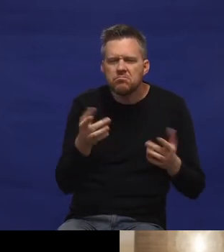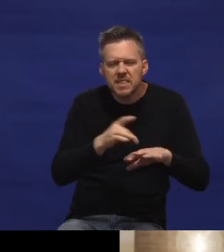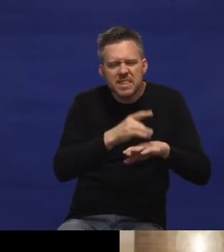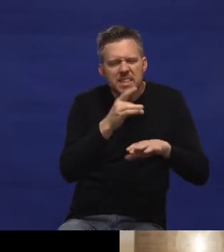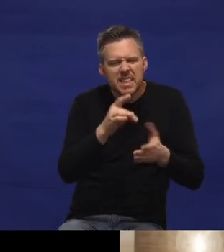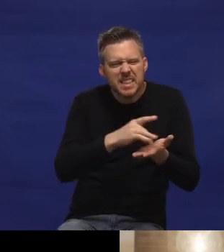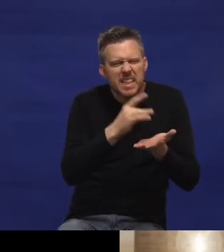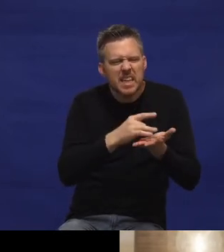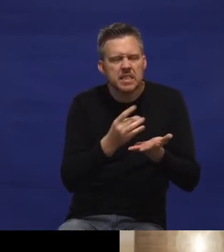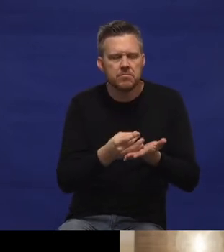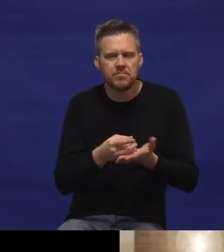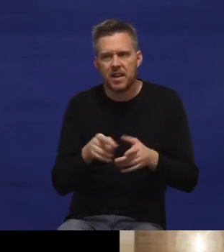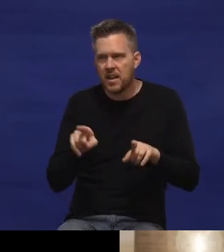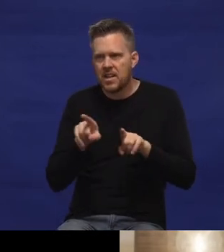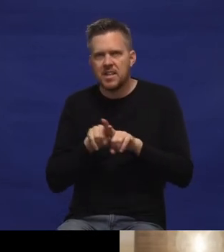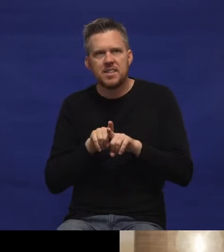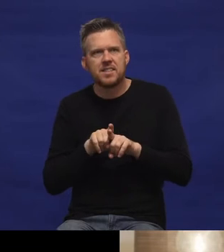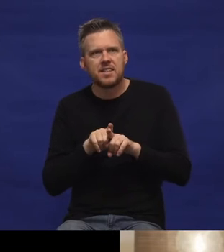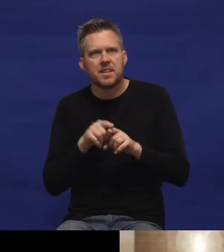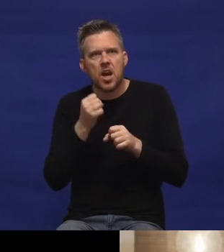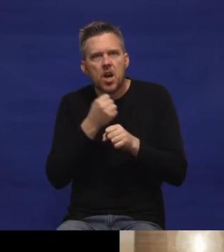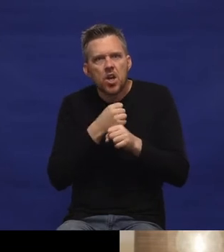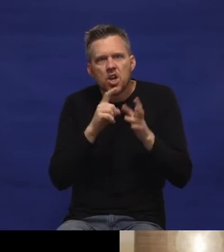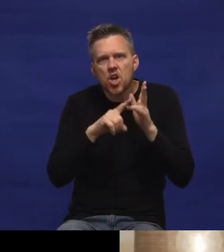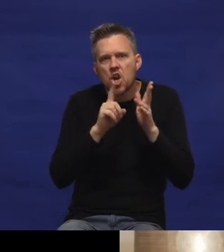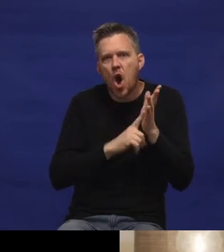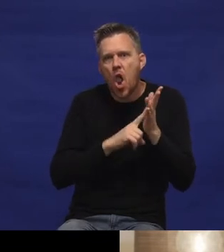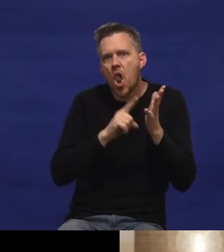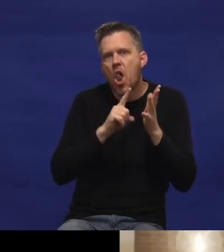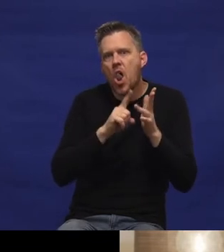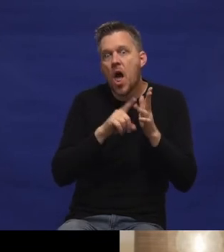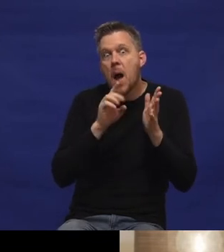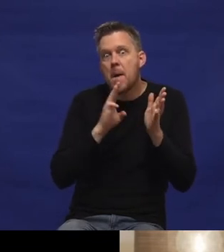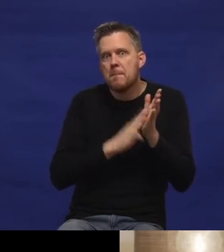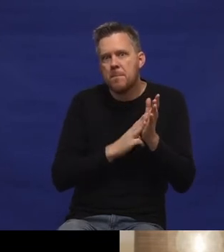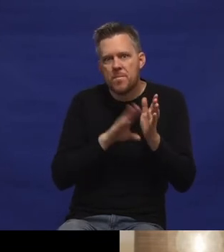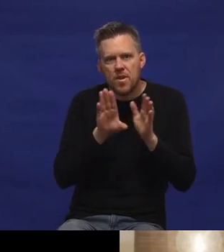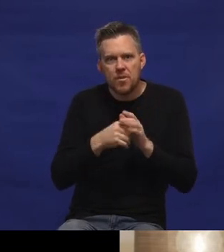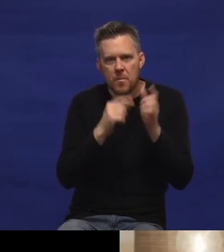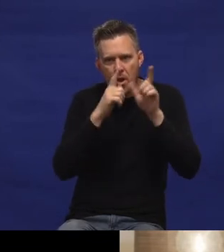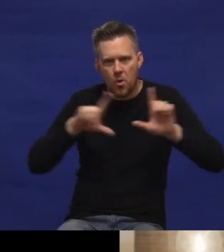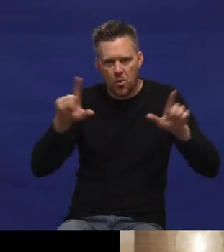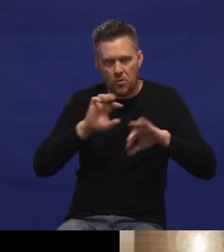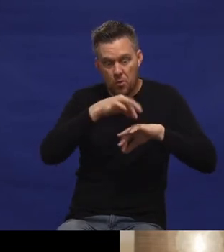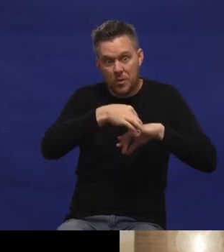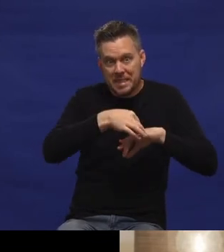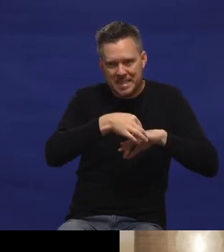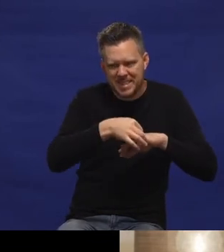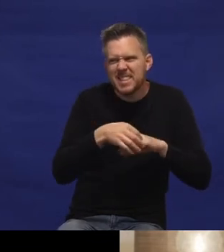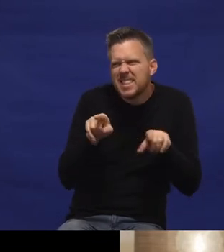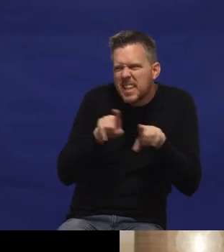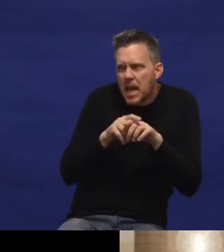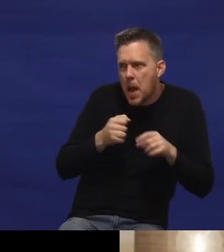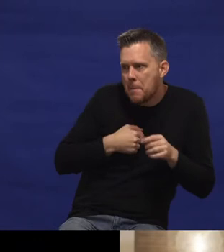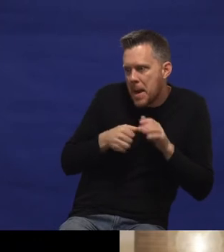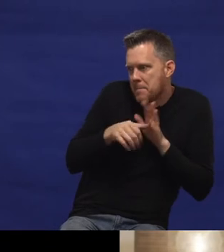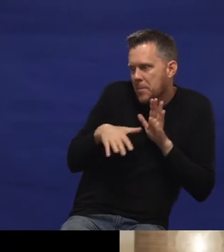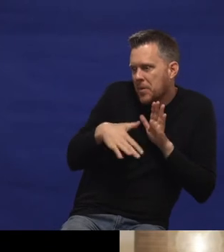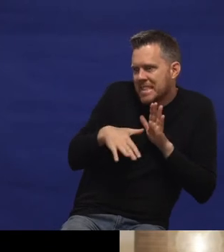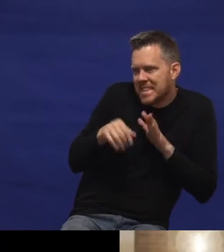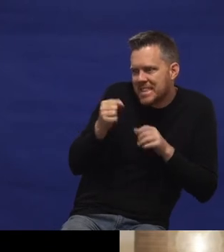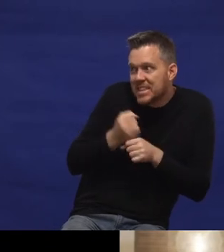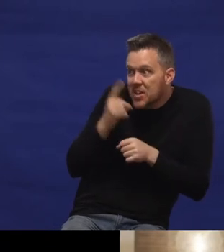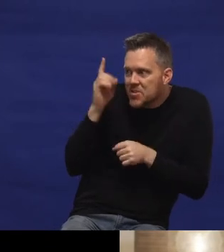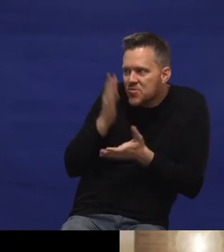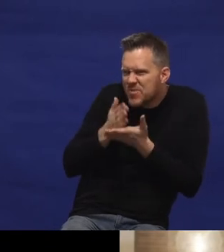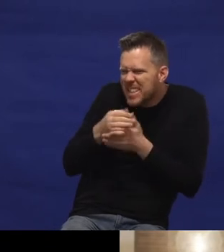that guy from The Lord of the Rings, kind of, you know, like it's my precious. Did God really say that you